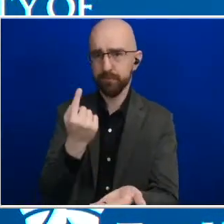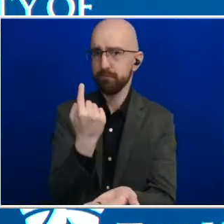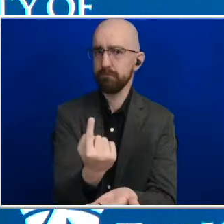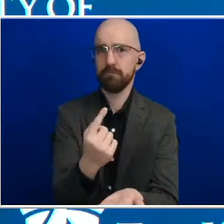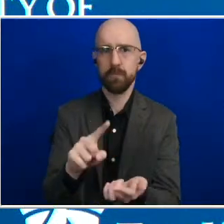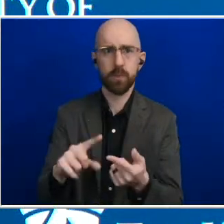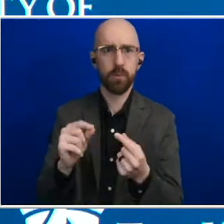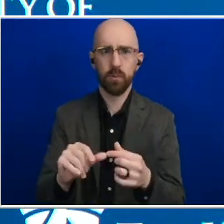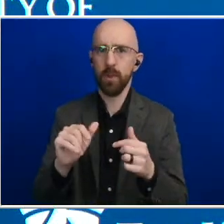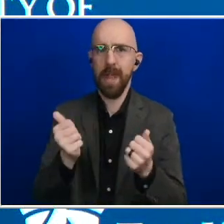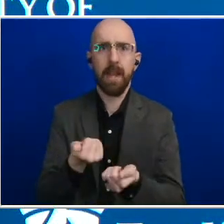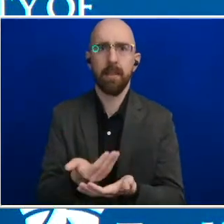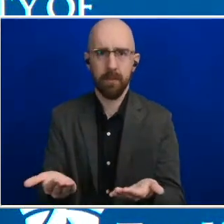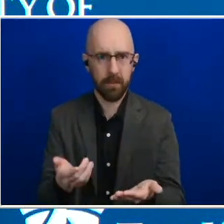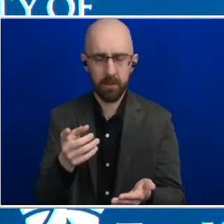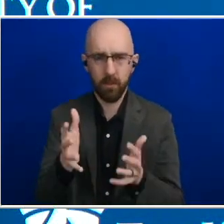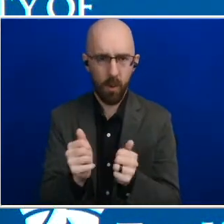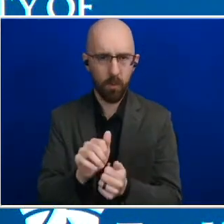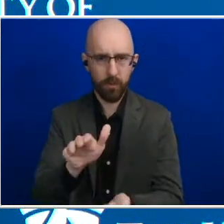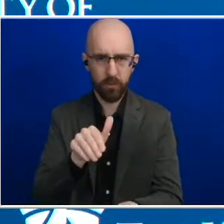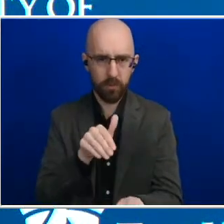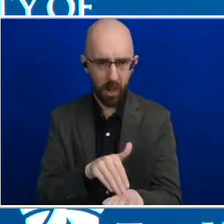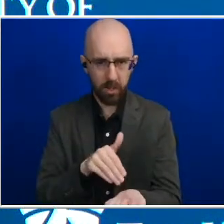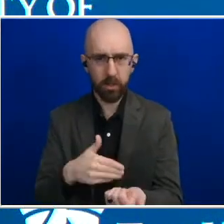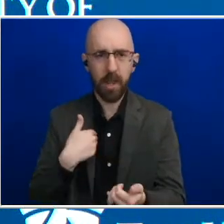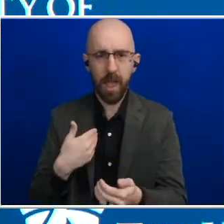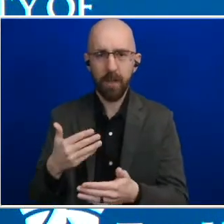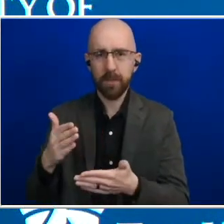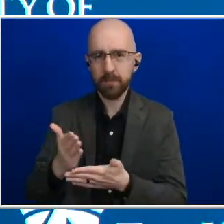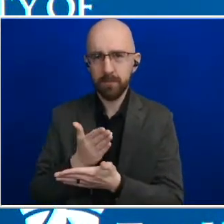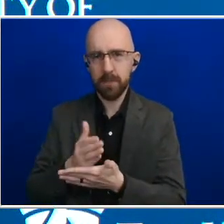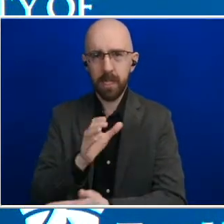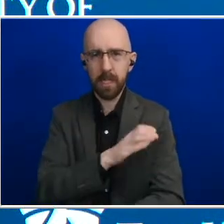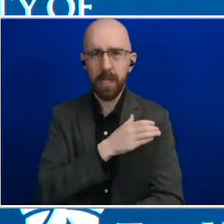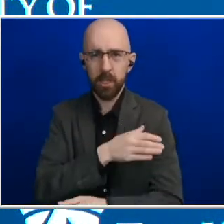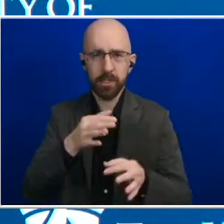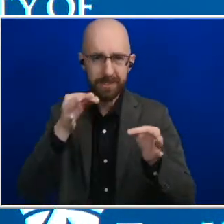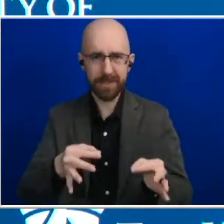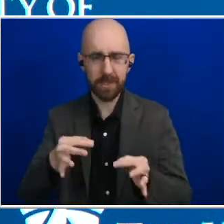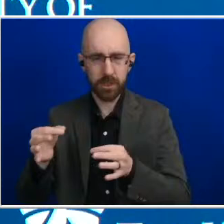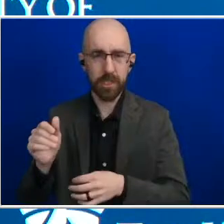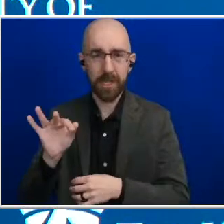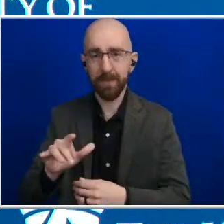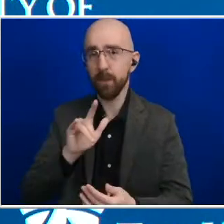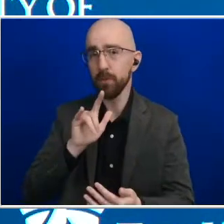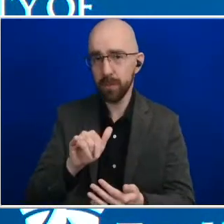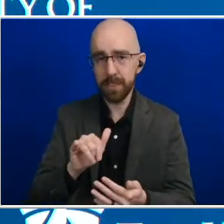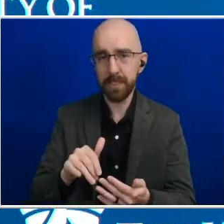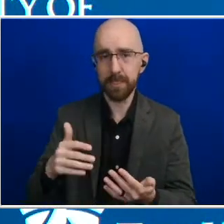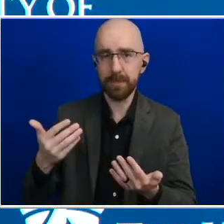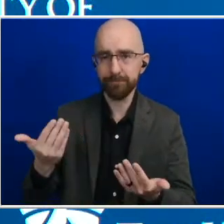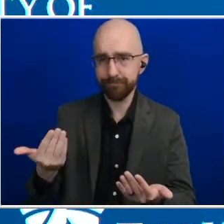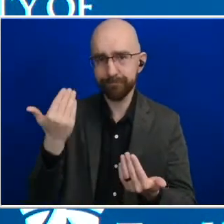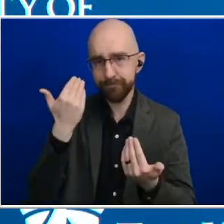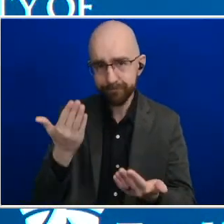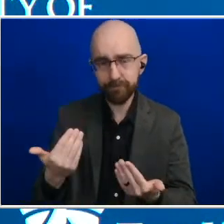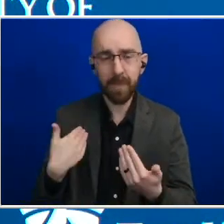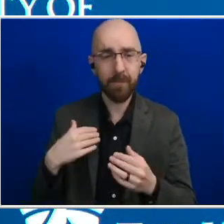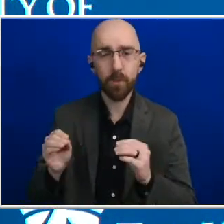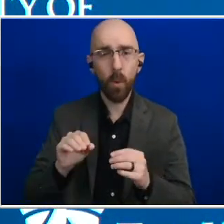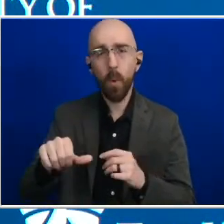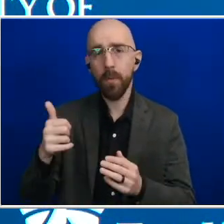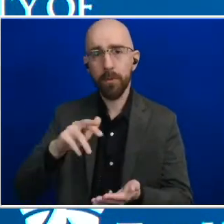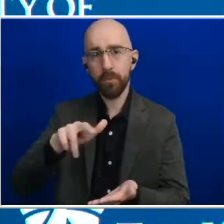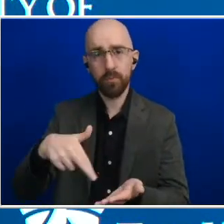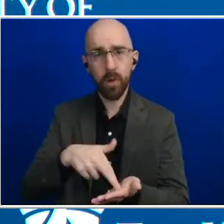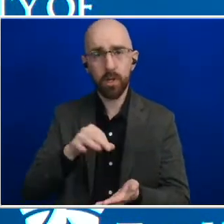your physician, have some shared clinical decision making. If it really is unknown and we don't have any other records of vaccination or